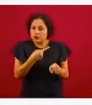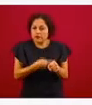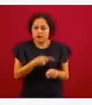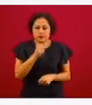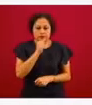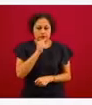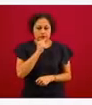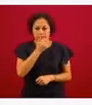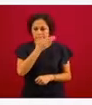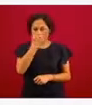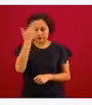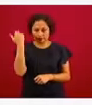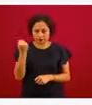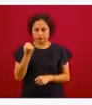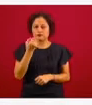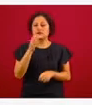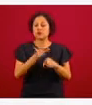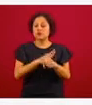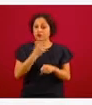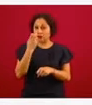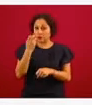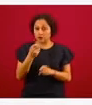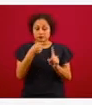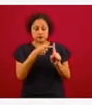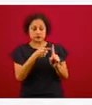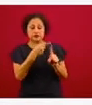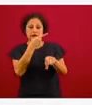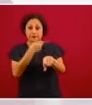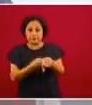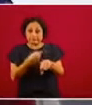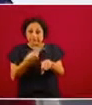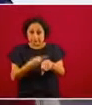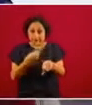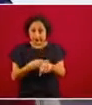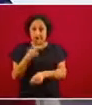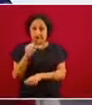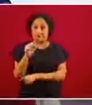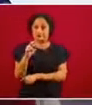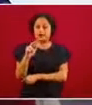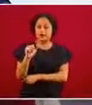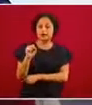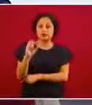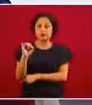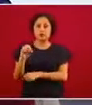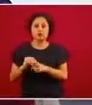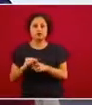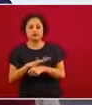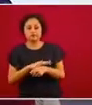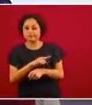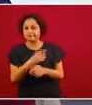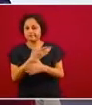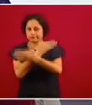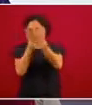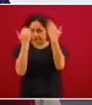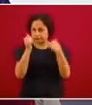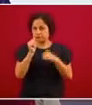symptoms, but it hasn't been proven through testing that they indeed have an infection caused by